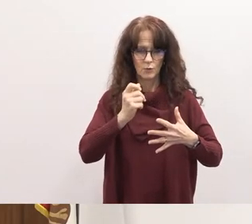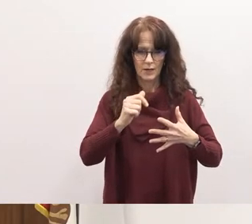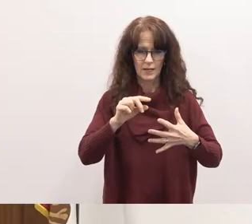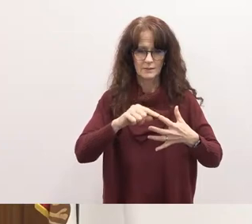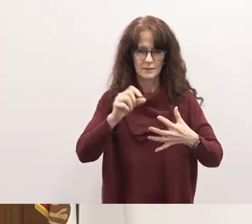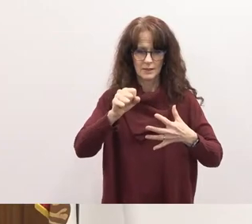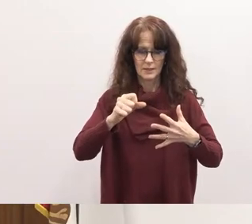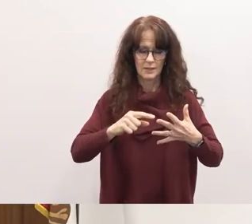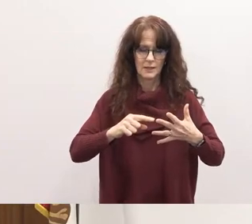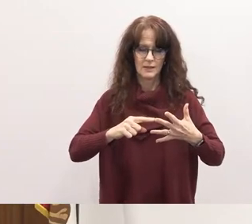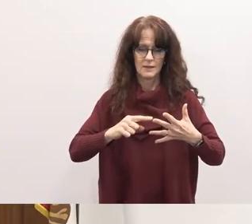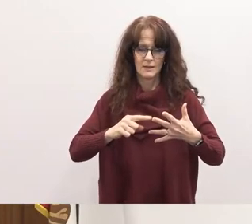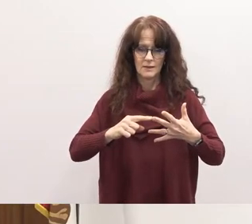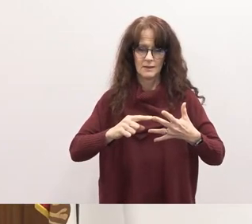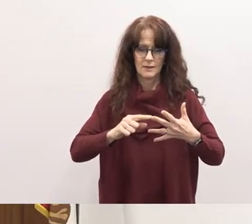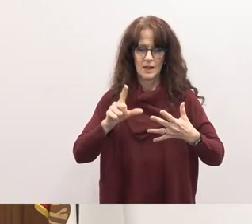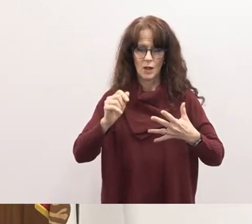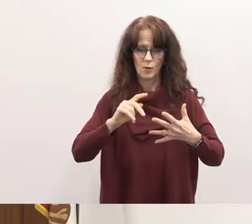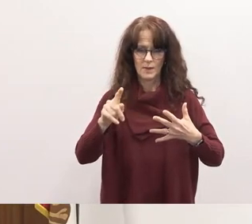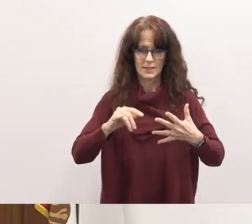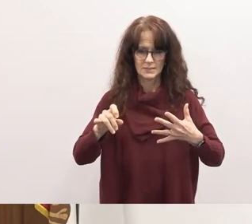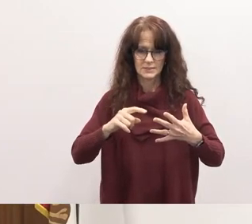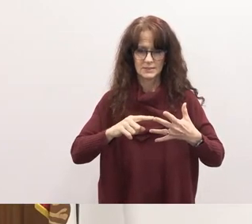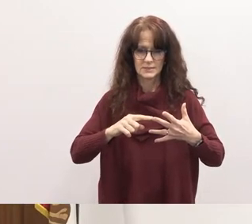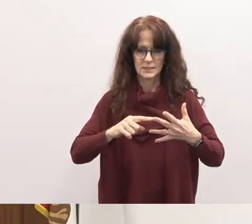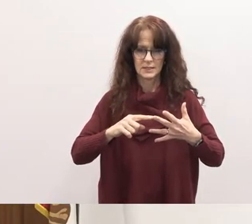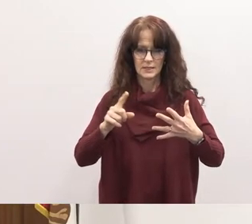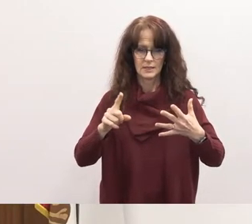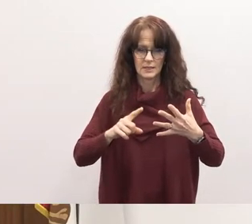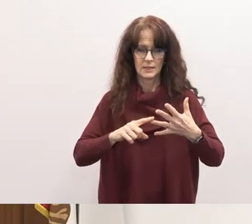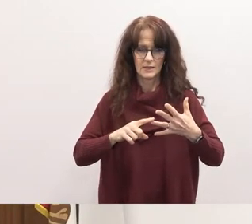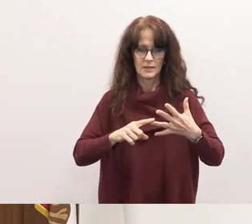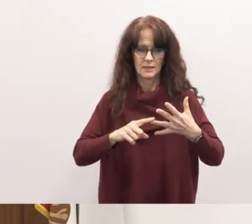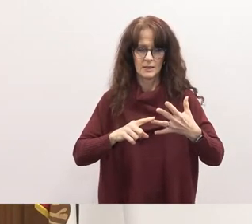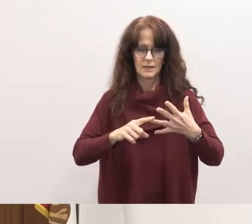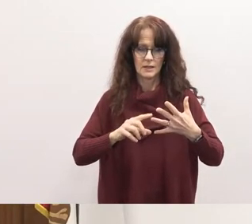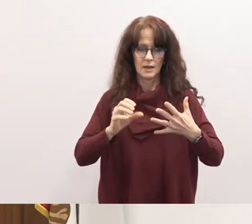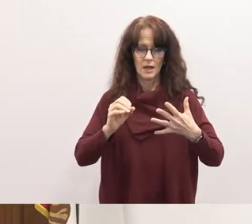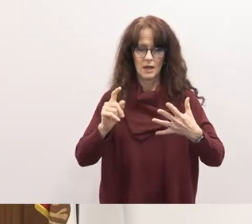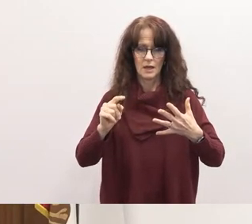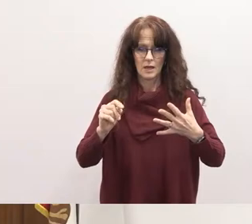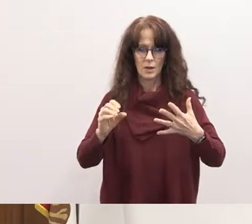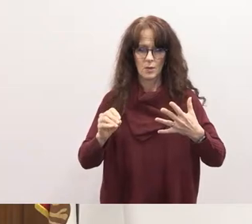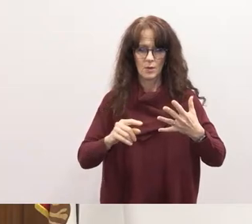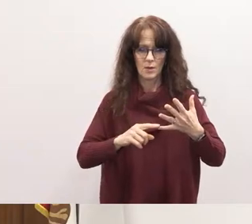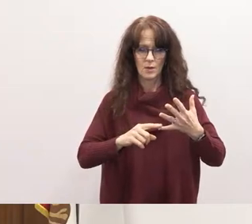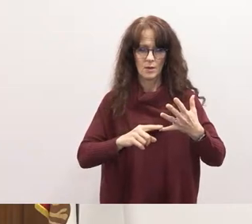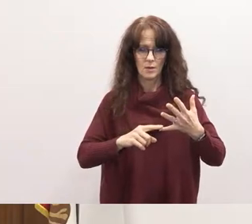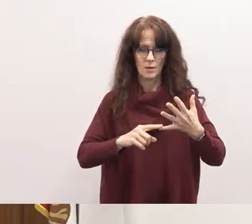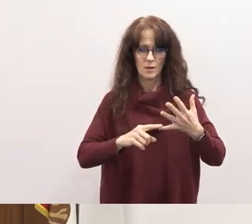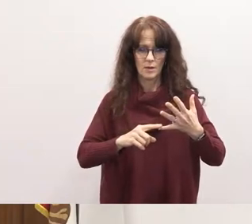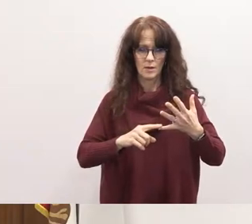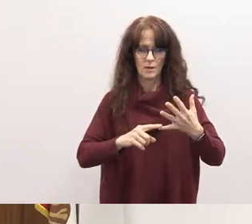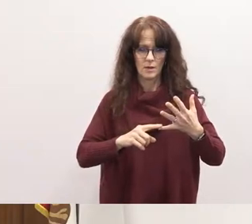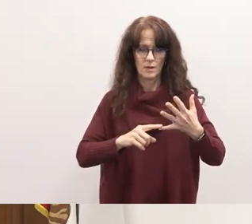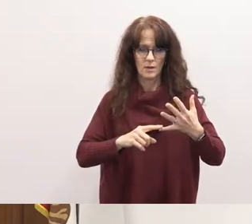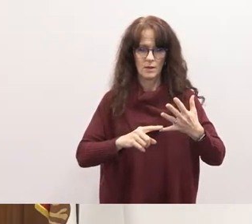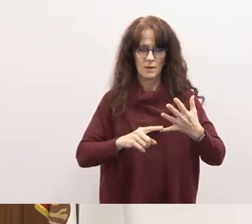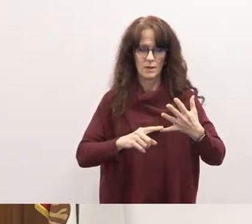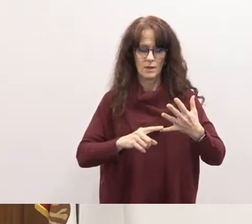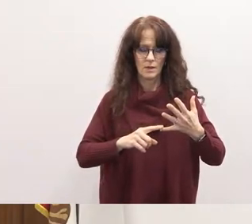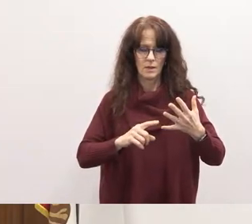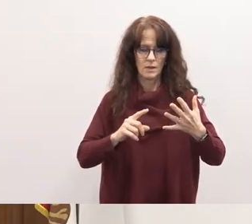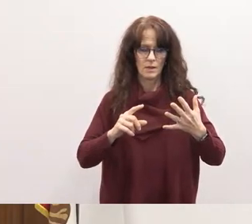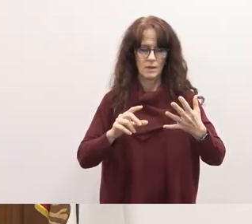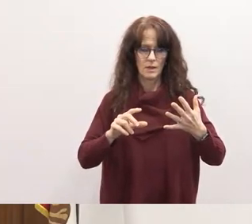Aye. Member Lopez? Aye. Member Otto? Aye. And student member Lopez,